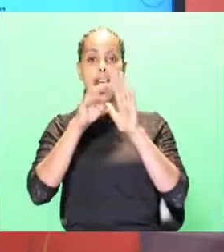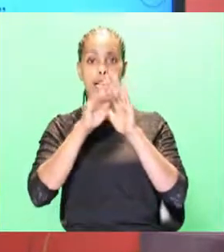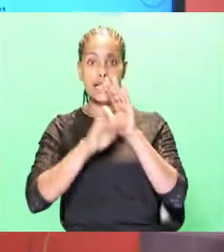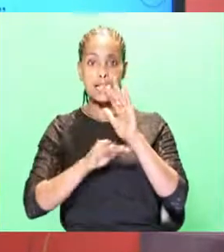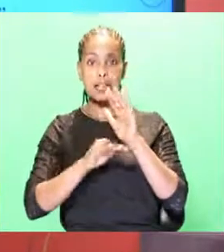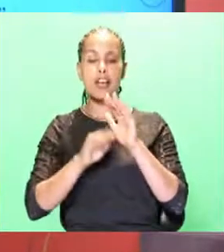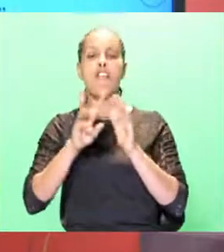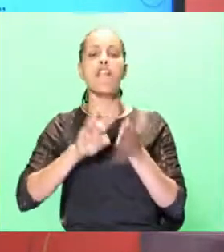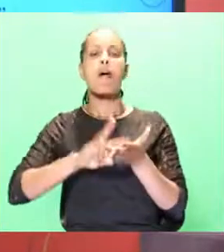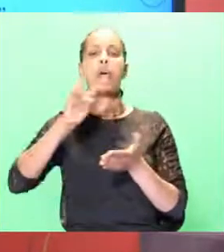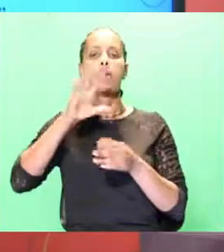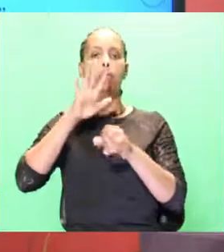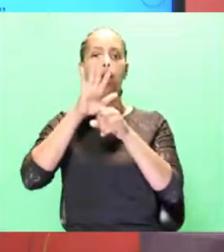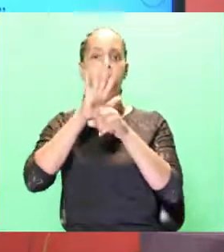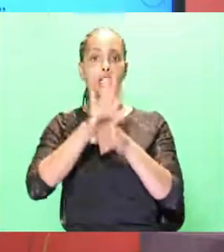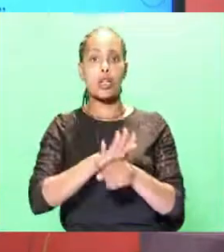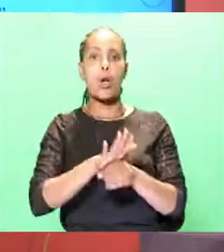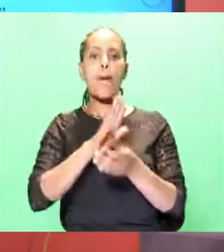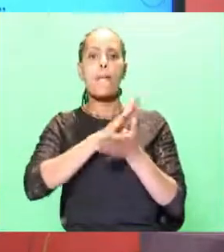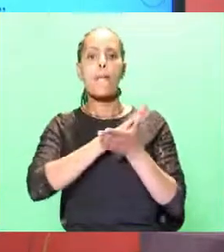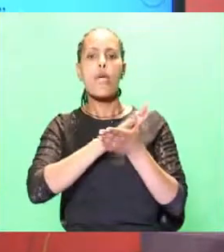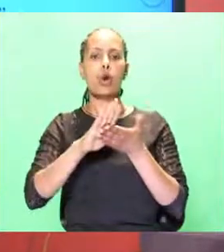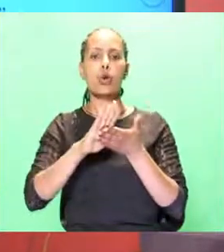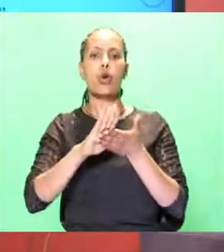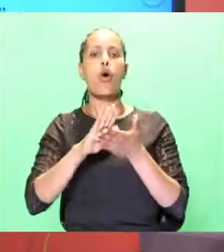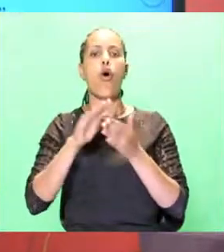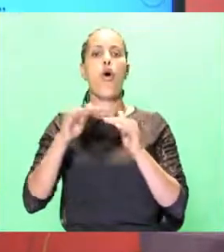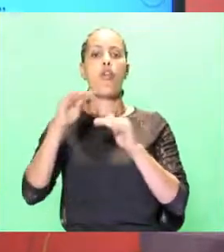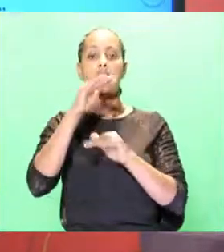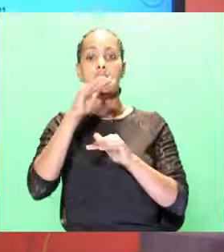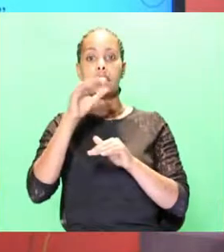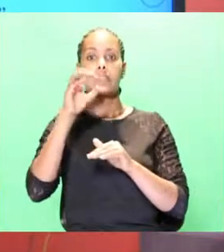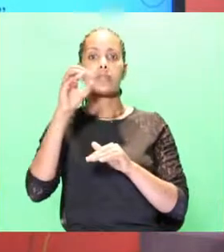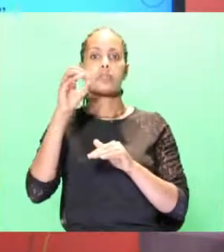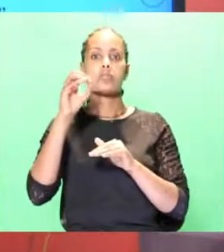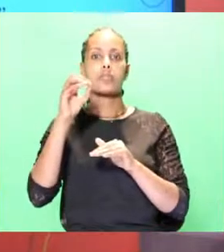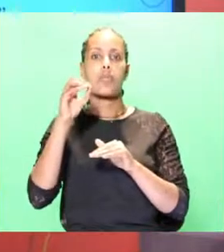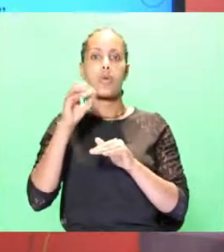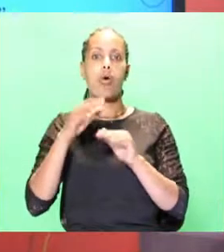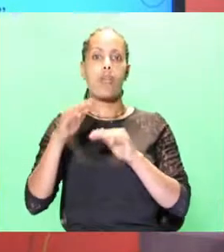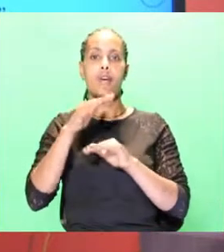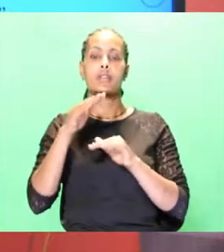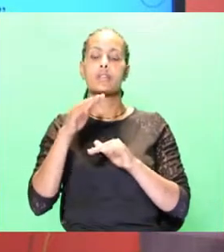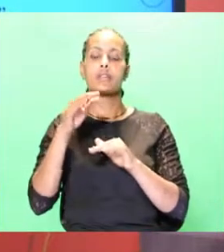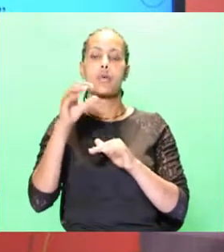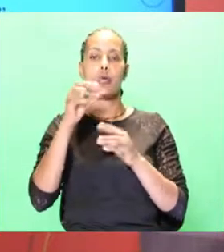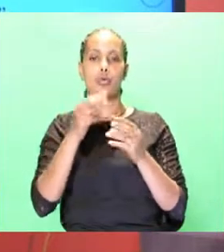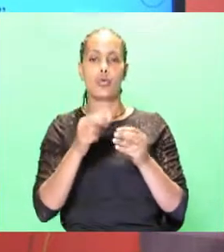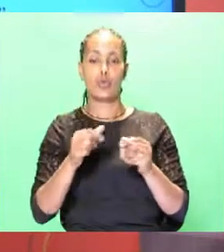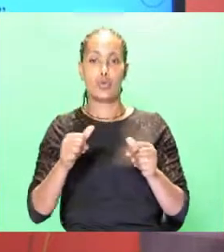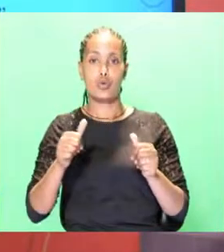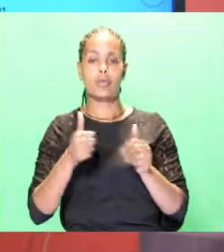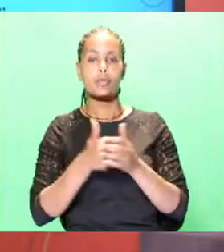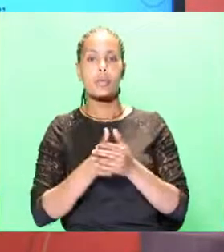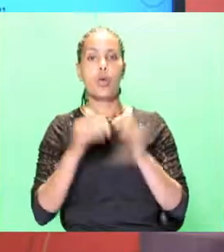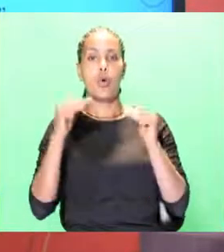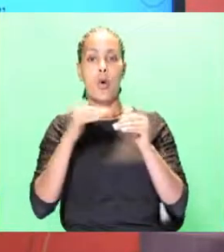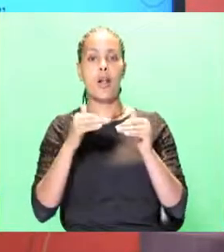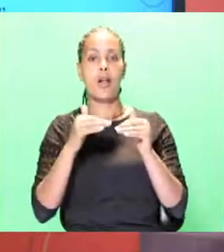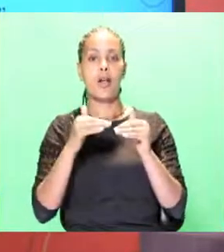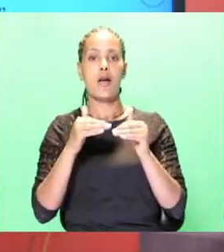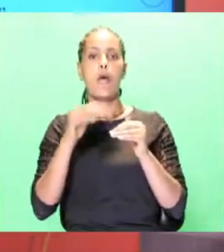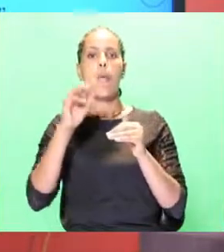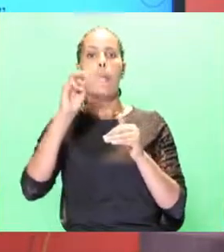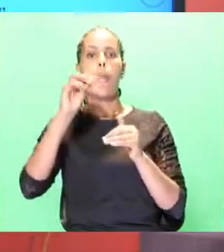minus vapor pressure of pure solvent over the solution, P of the solution equal